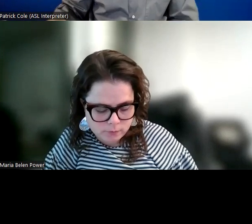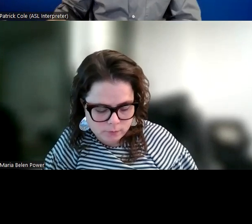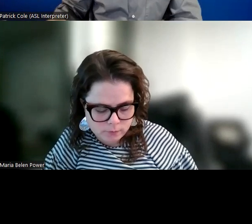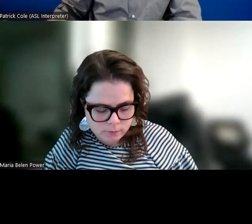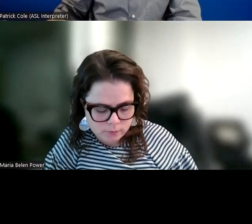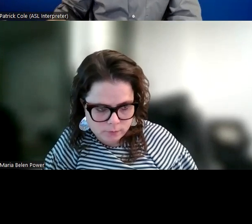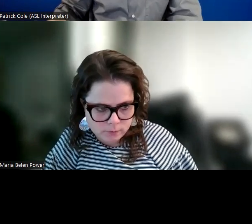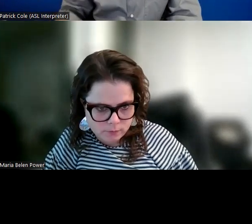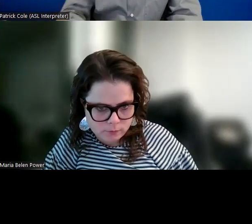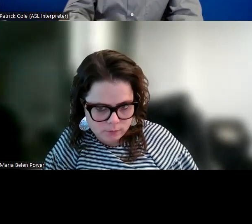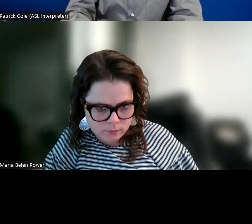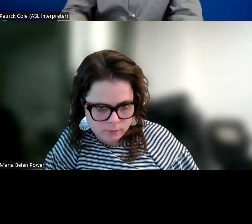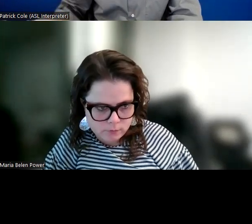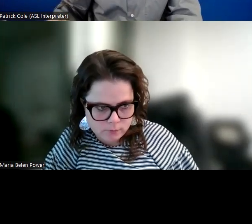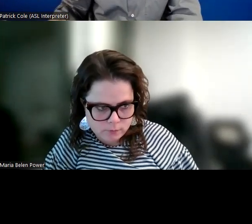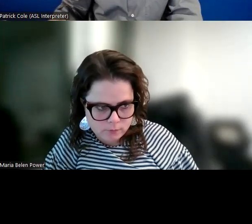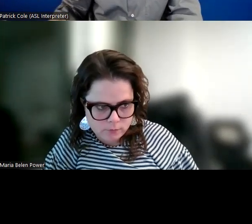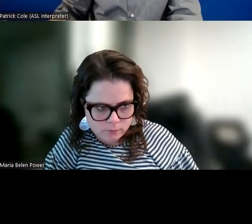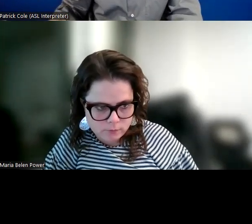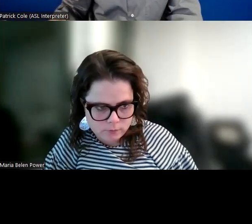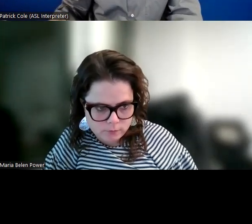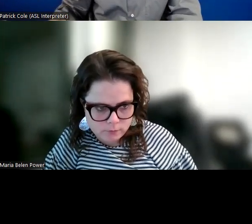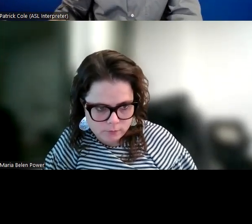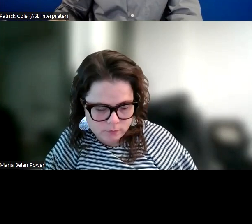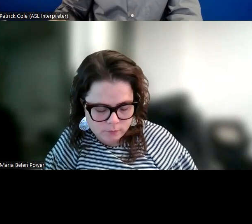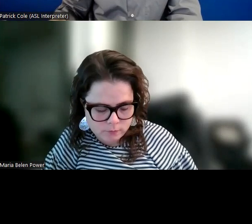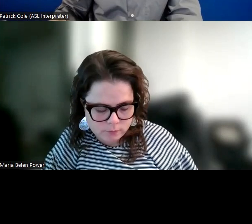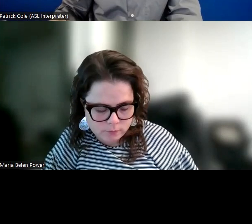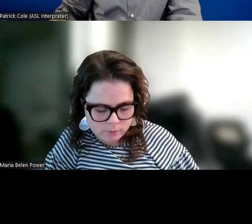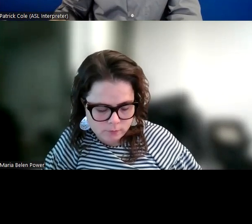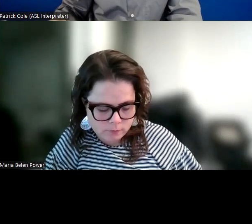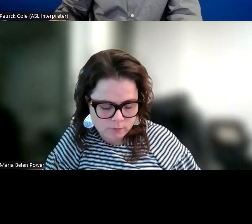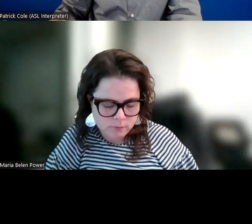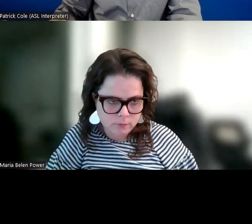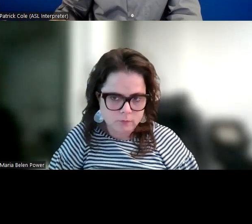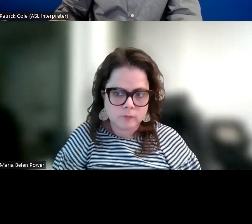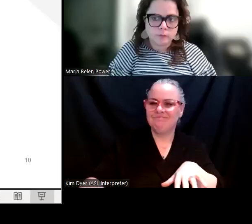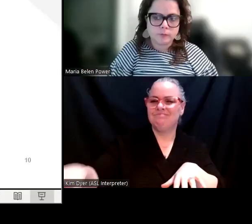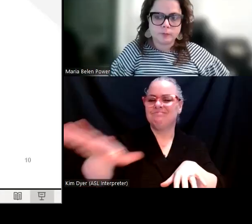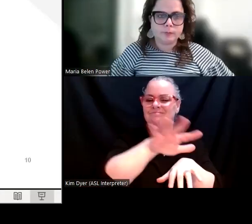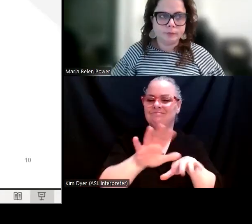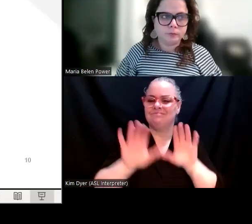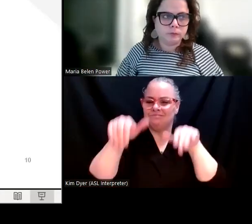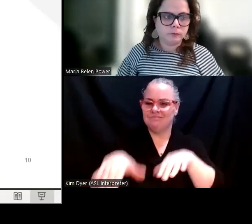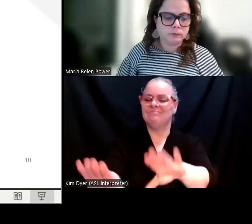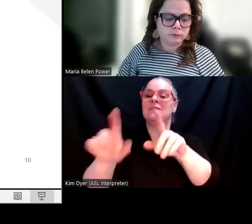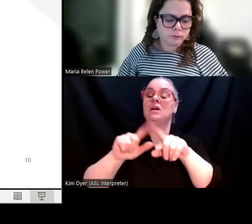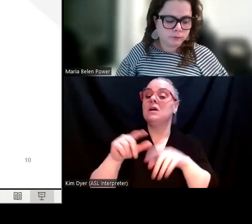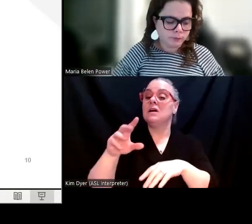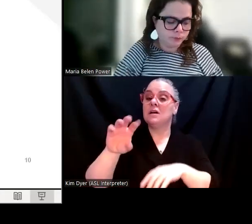wastewater on Cape Cod to remove end pollution that is polluting coastal embayments via sewering